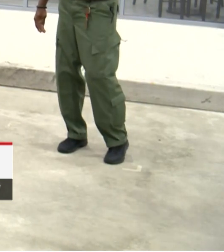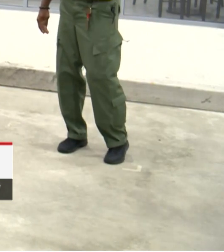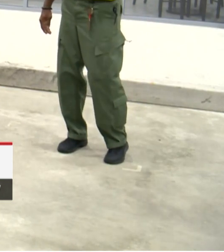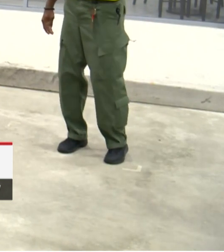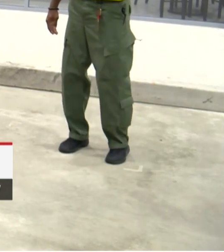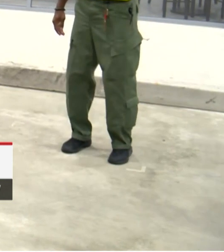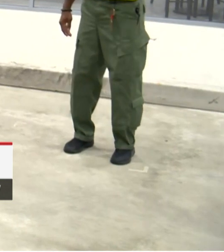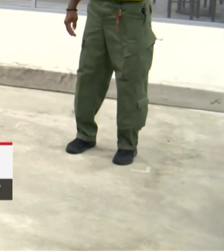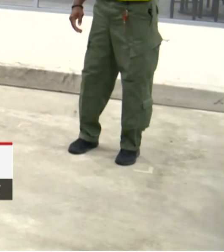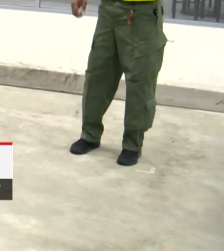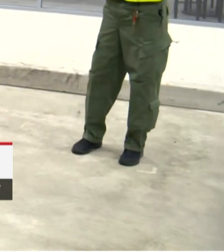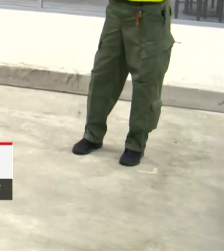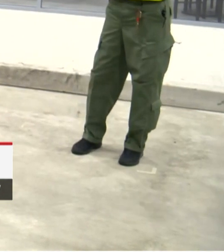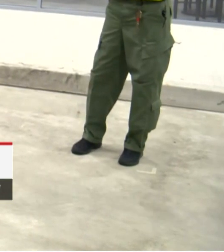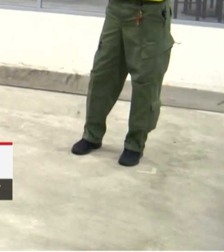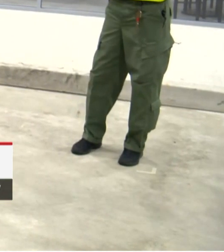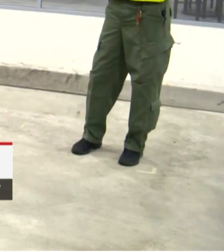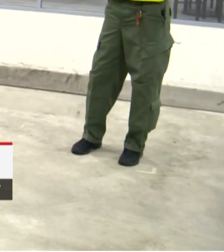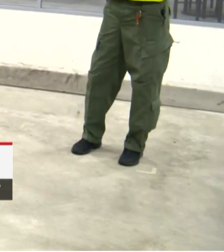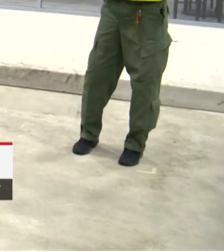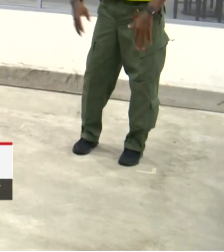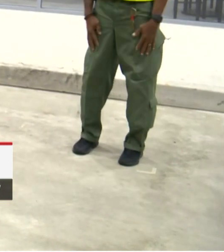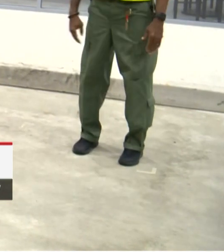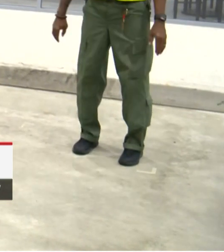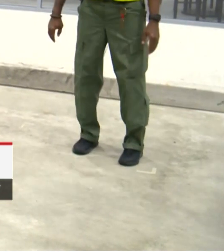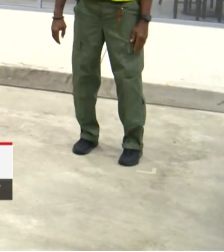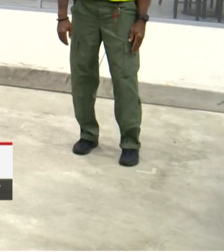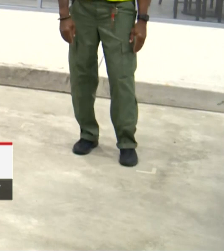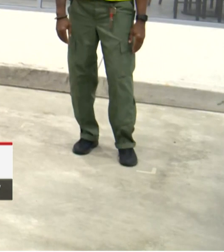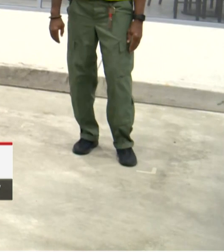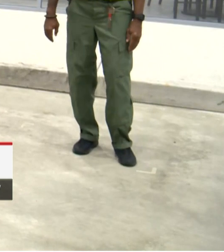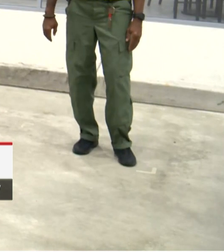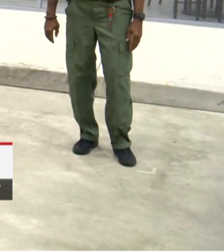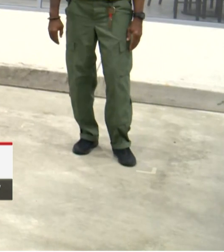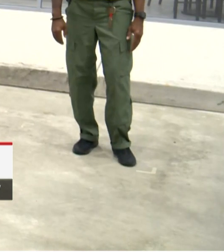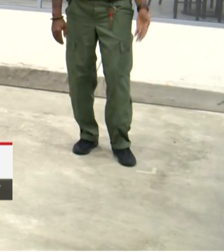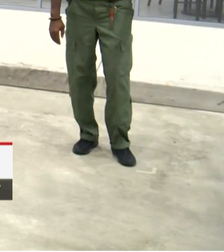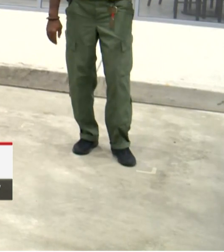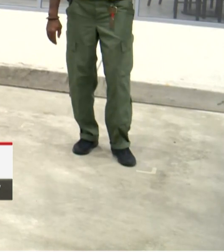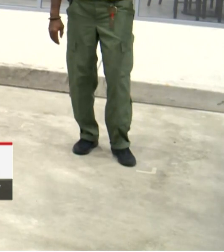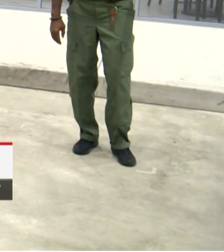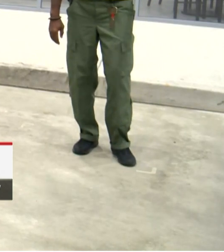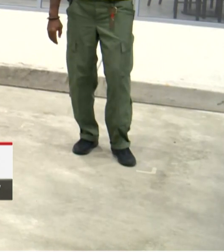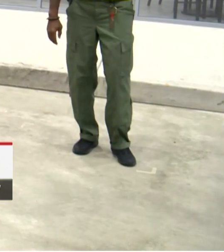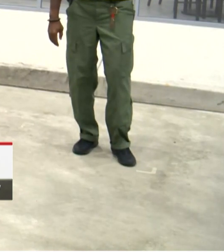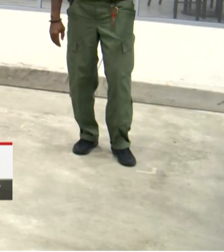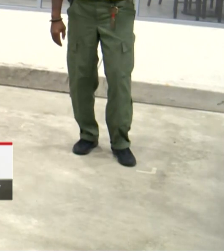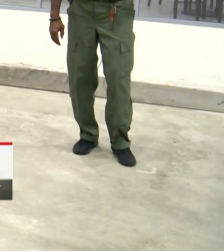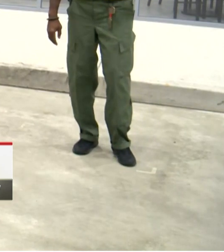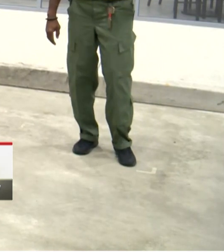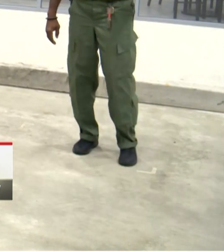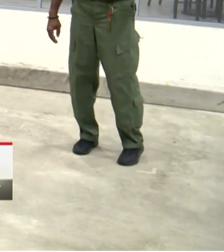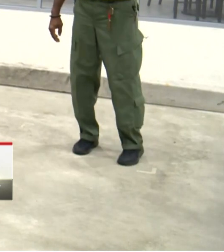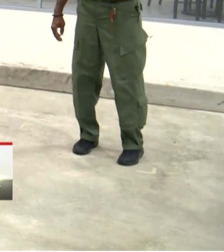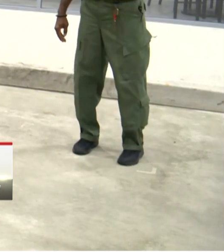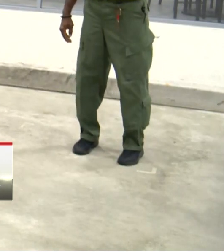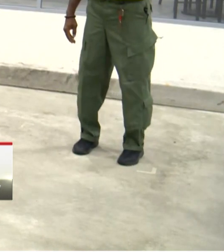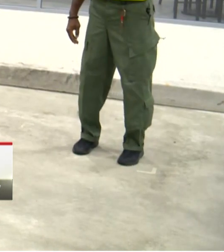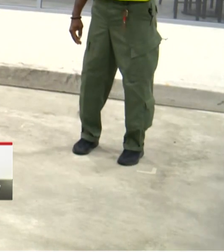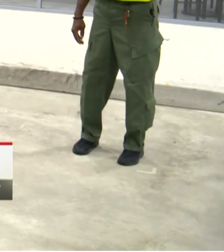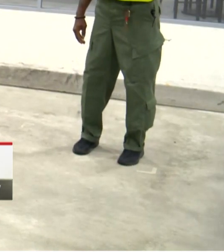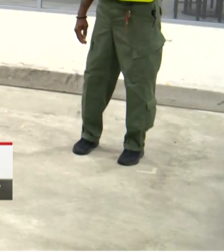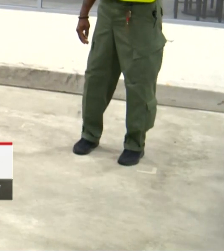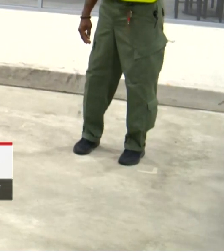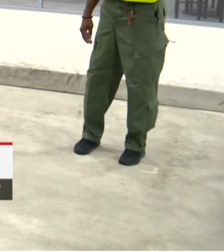determine our interaction with someone who legally has a concealed carry permit. What we wanted to see from the member was, first of all, would they stay